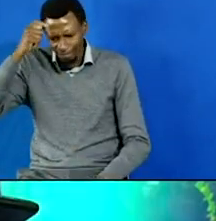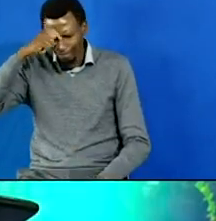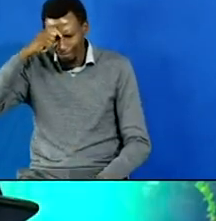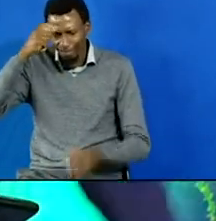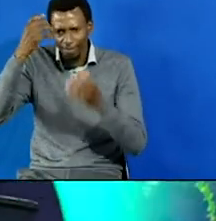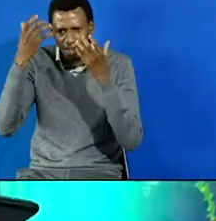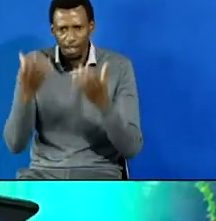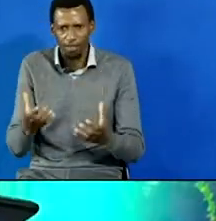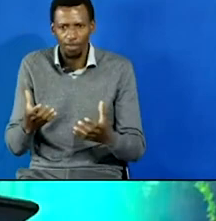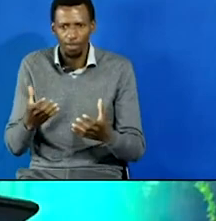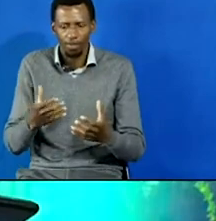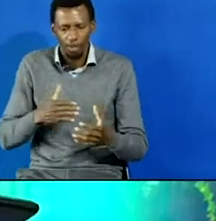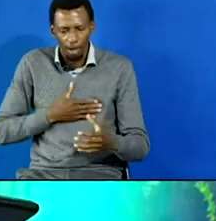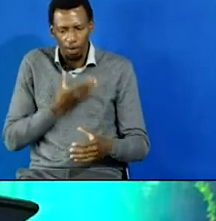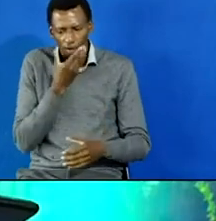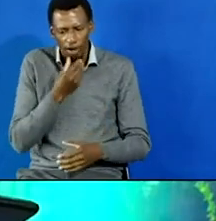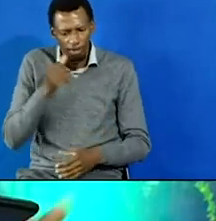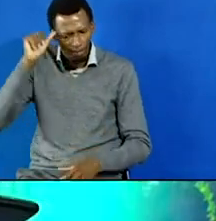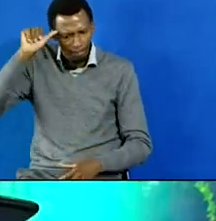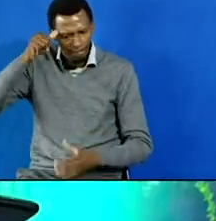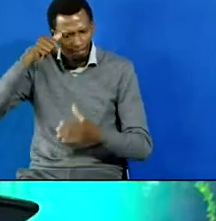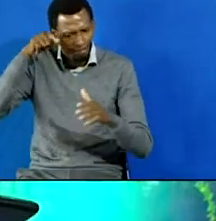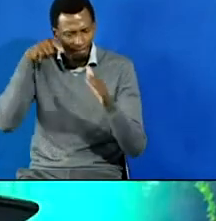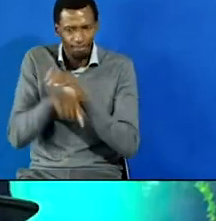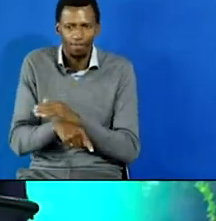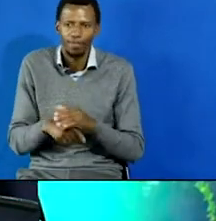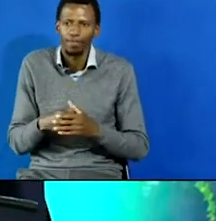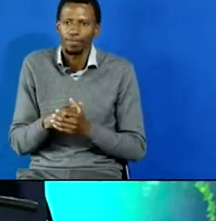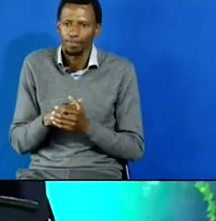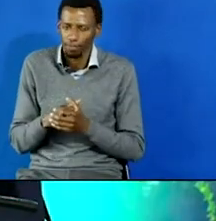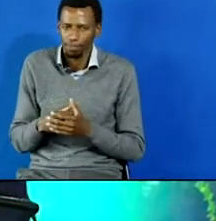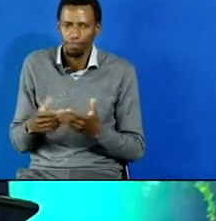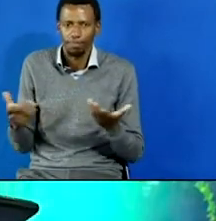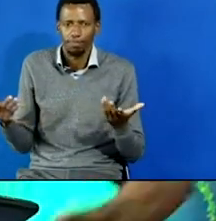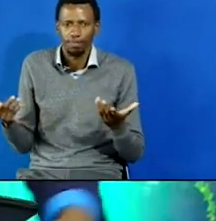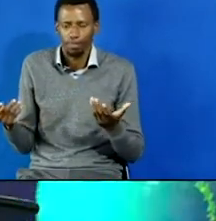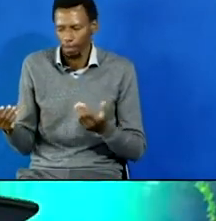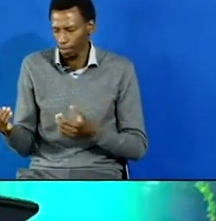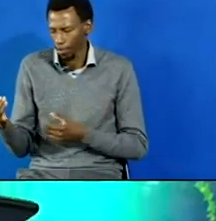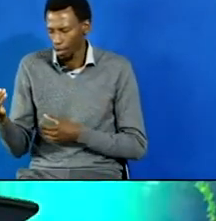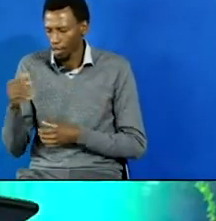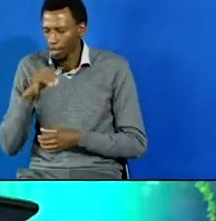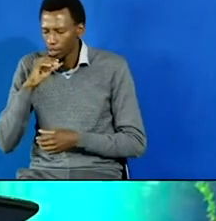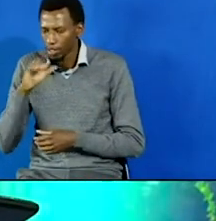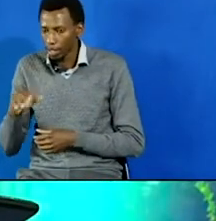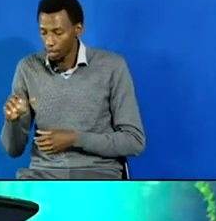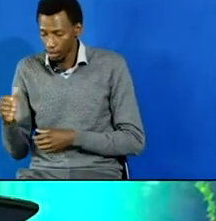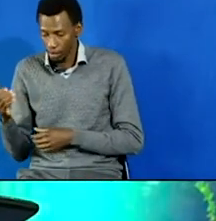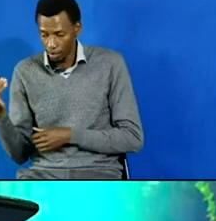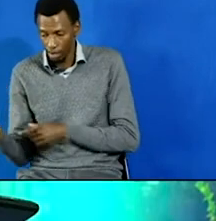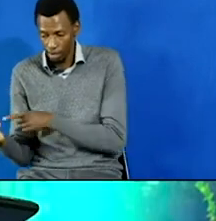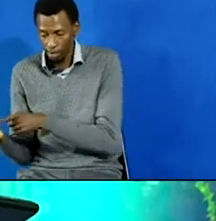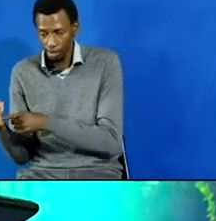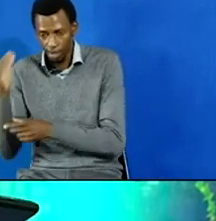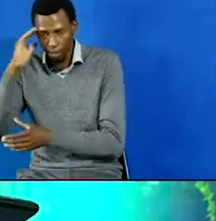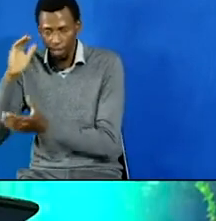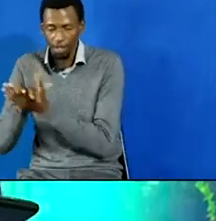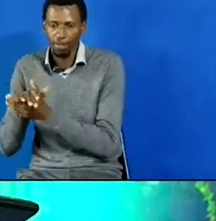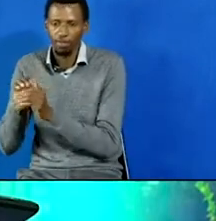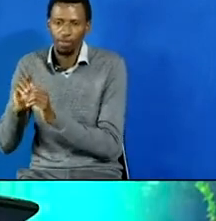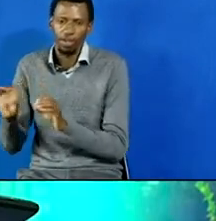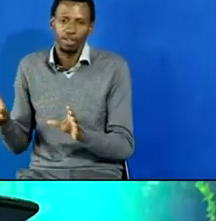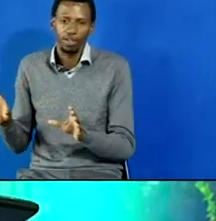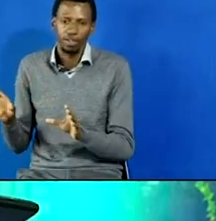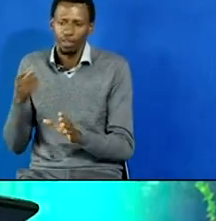is intelligent. And the youngest son did not believe that. He was like,